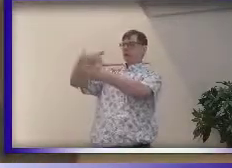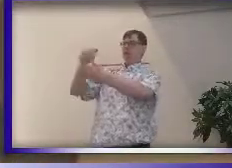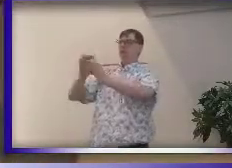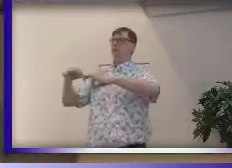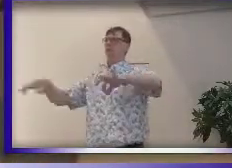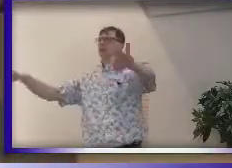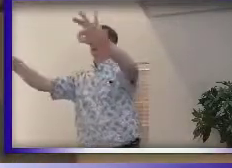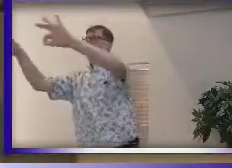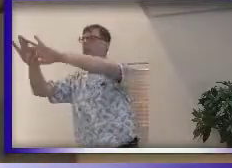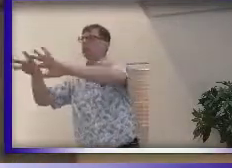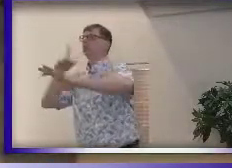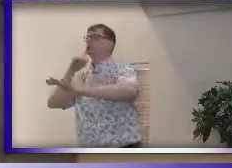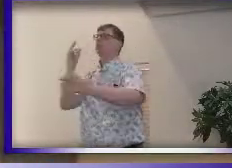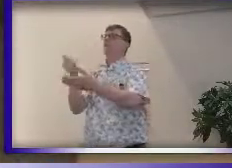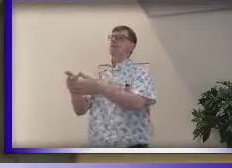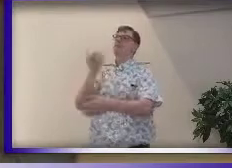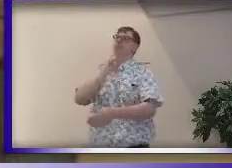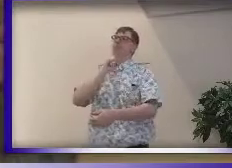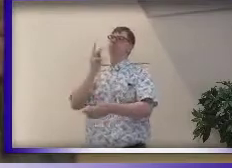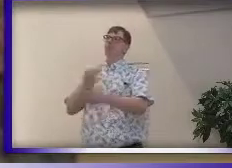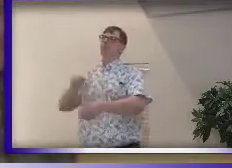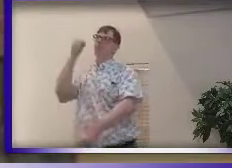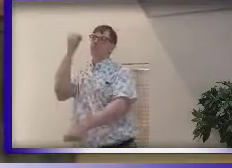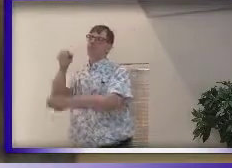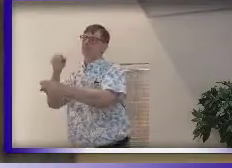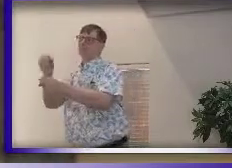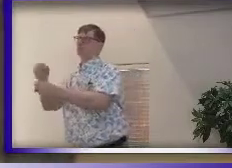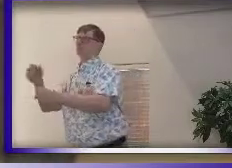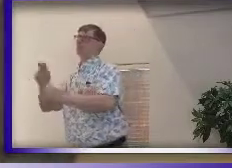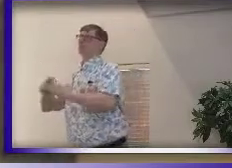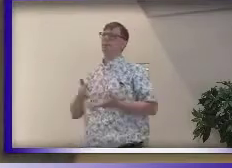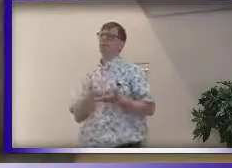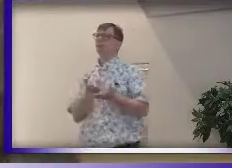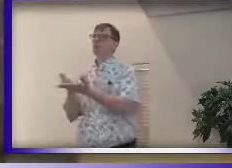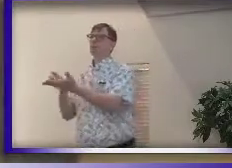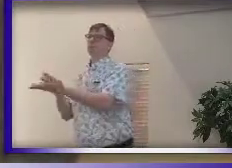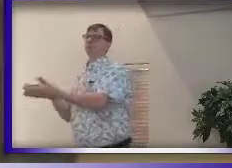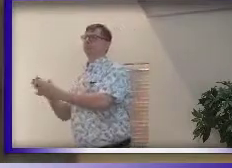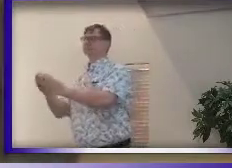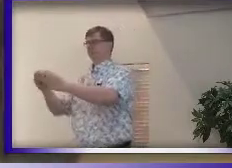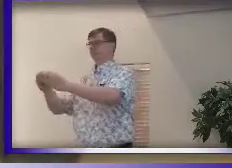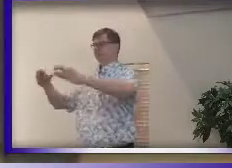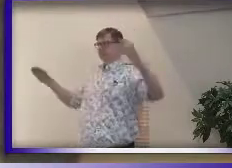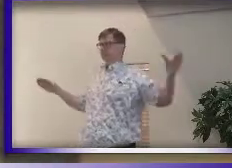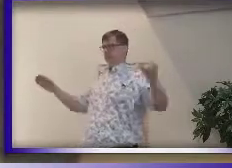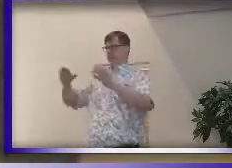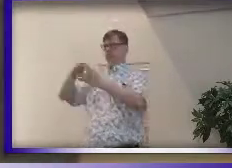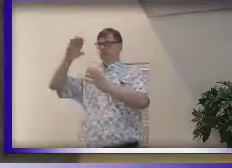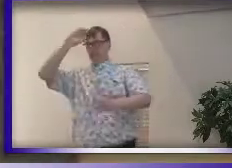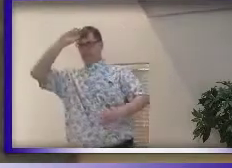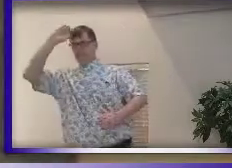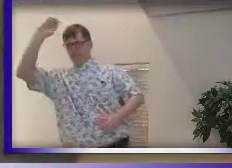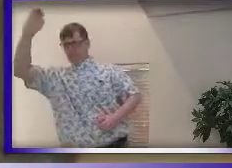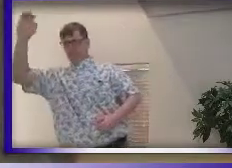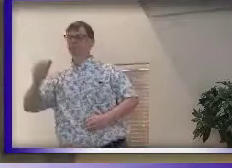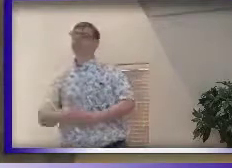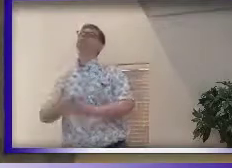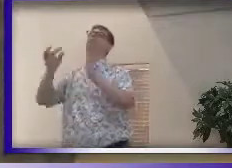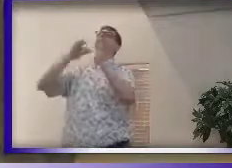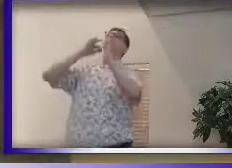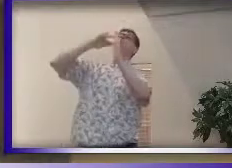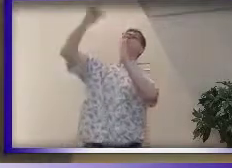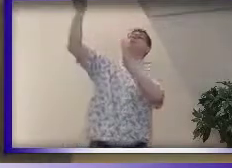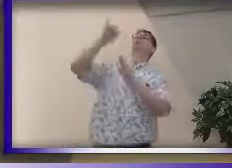the consciousness of someone who is new to their job, or we're just talking and that conversation is a